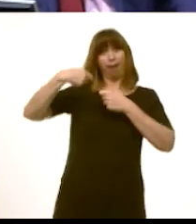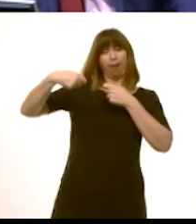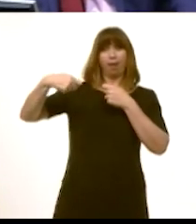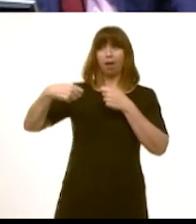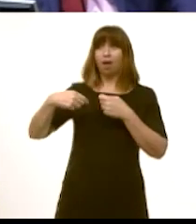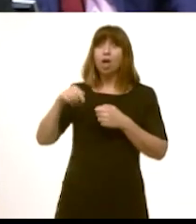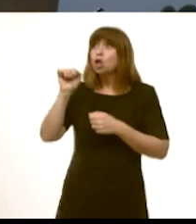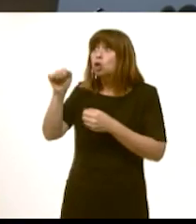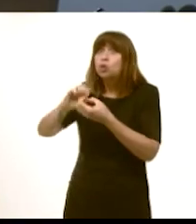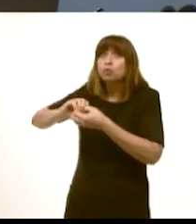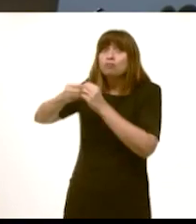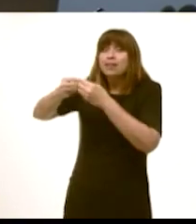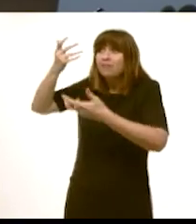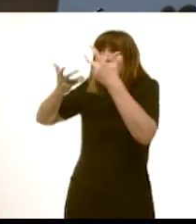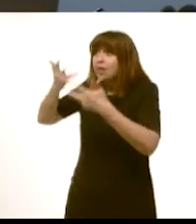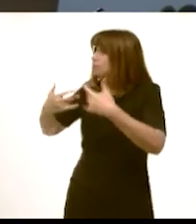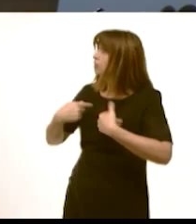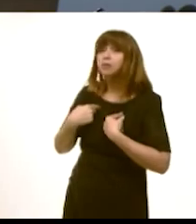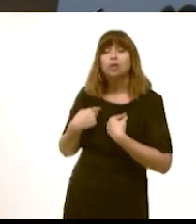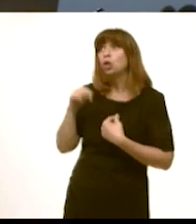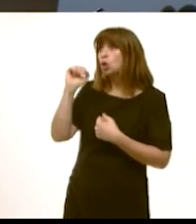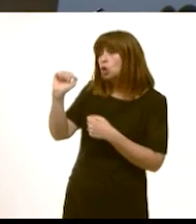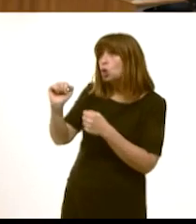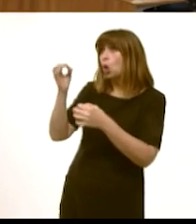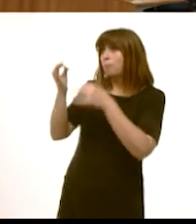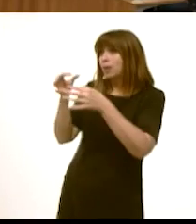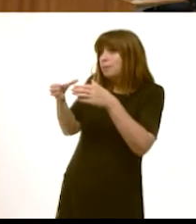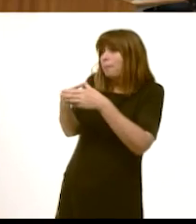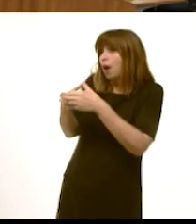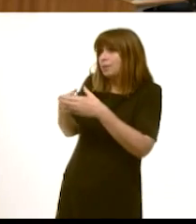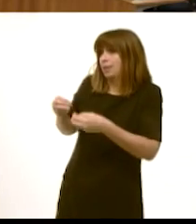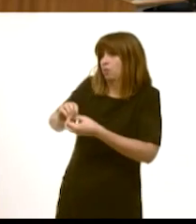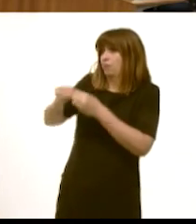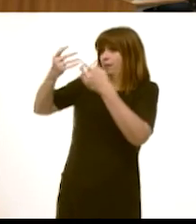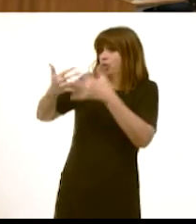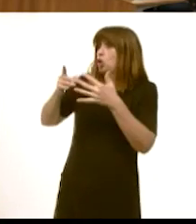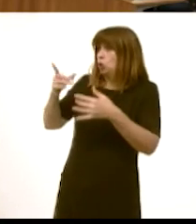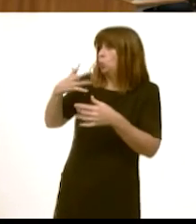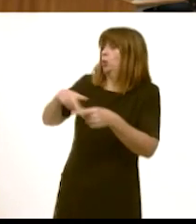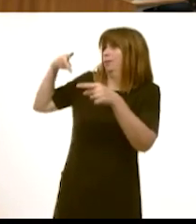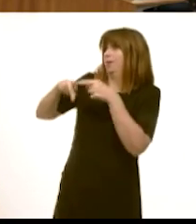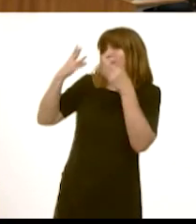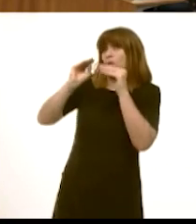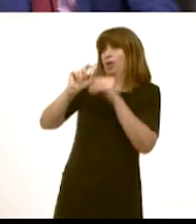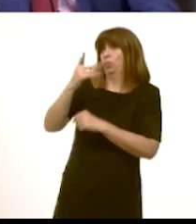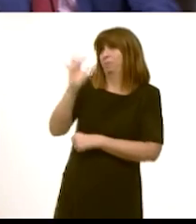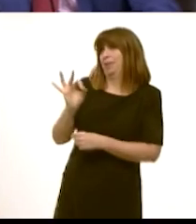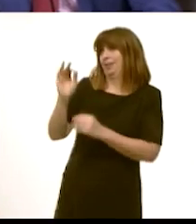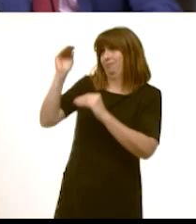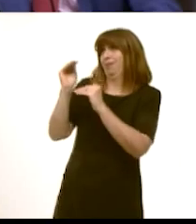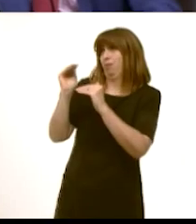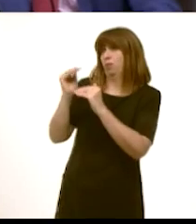figures. He produced the figures. His party produced the figures that showed that they wanted education cuts of 12%,